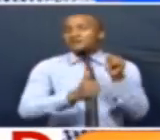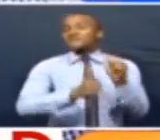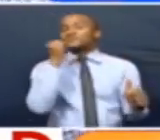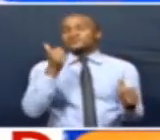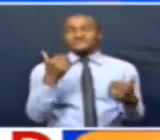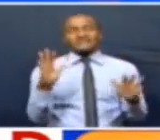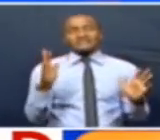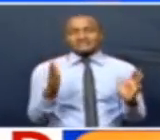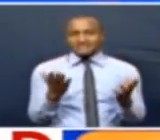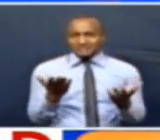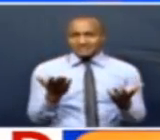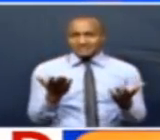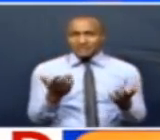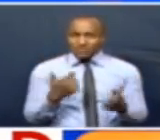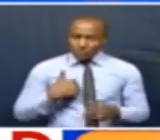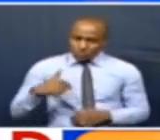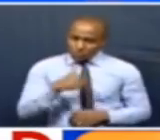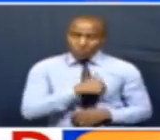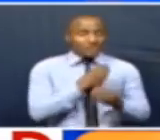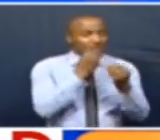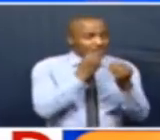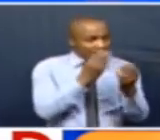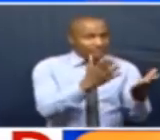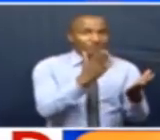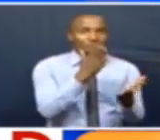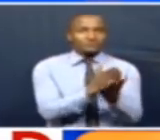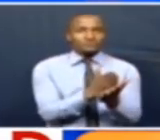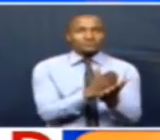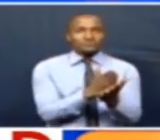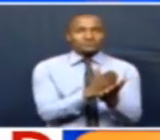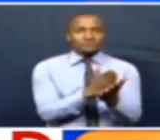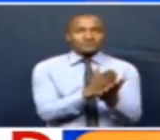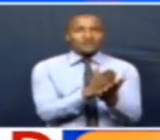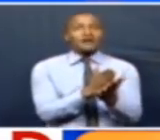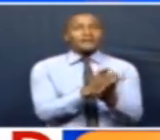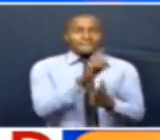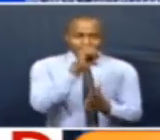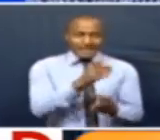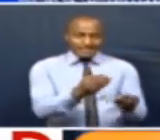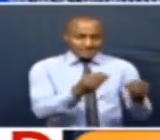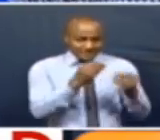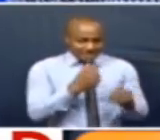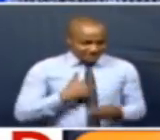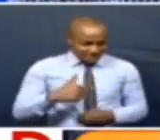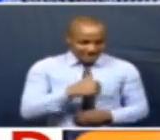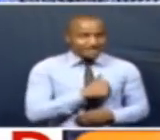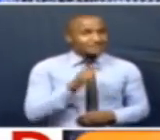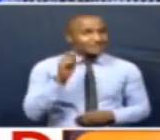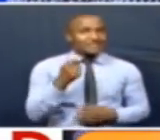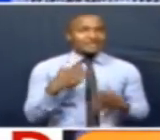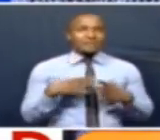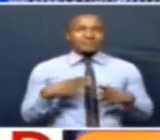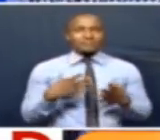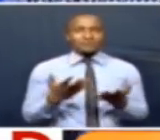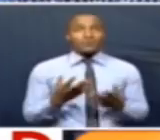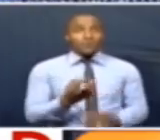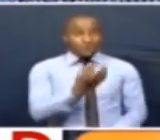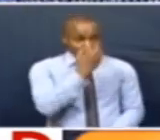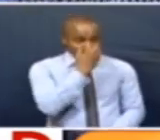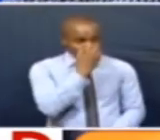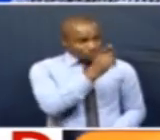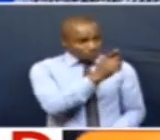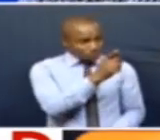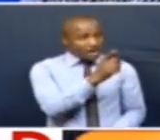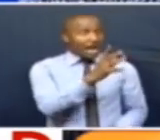hili. Na ni lazima tuwaambie watupe sisi kama wa Kenya nafasi. Na tunaambia Bwana Ruto,